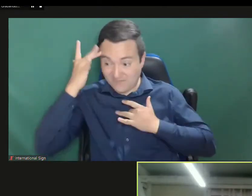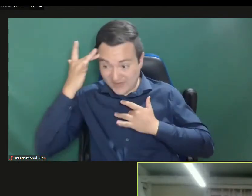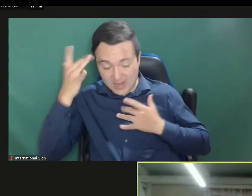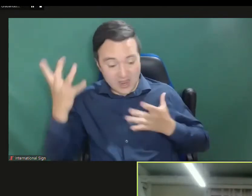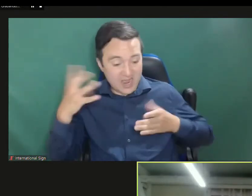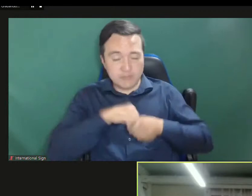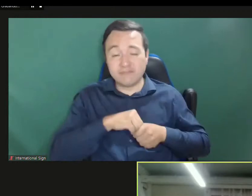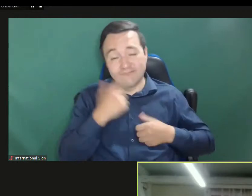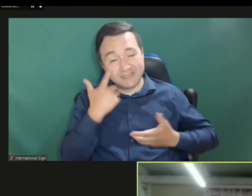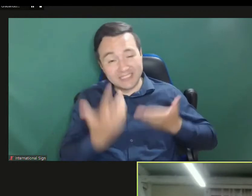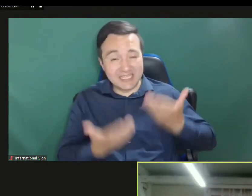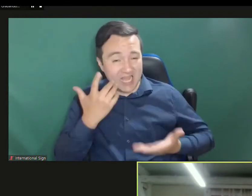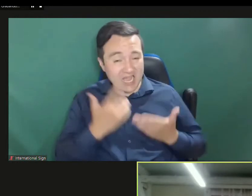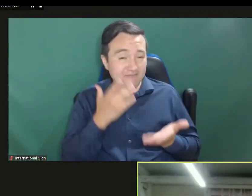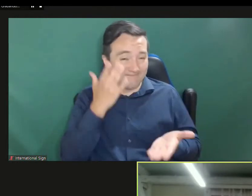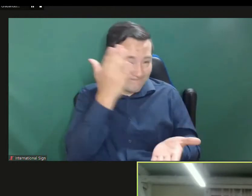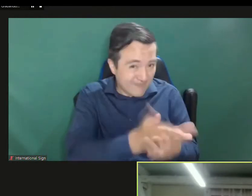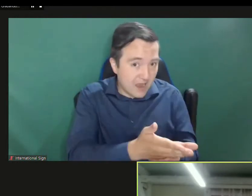Suriname,